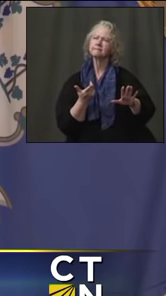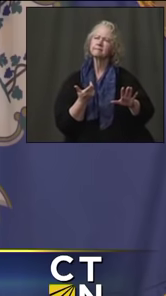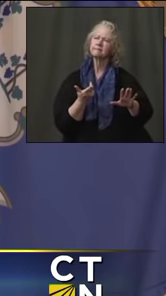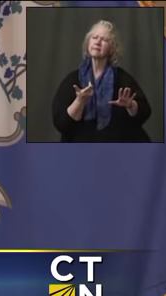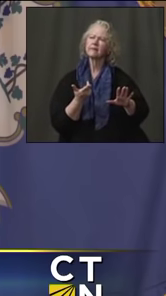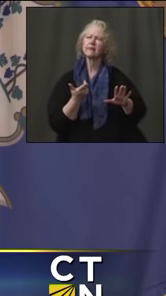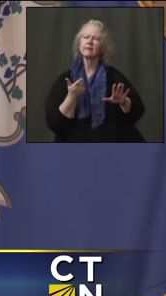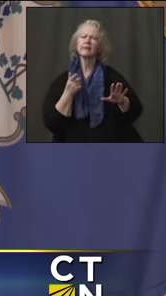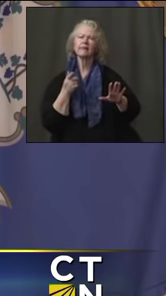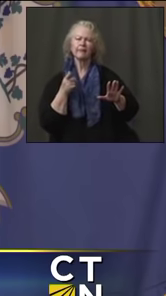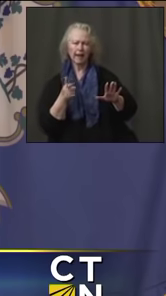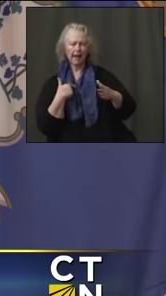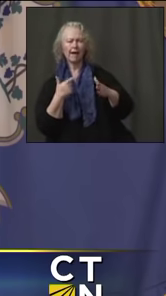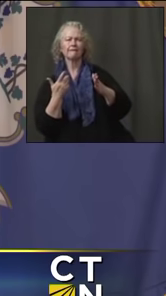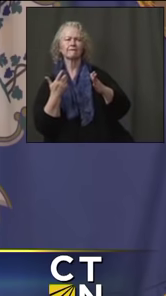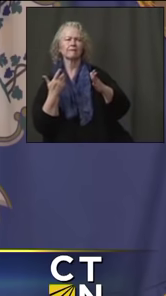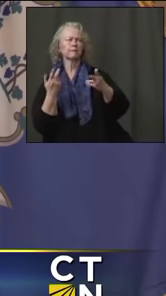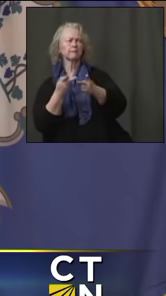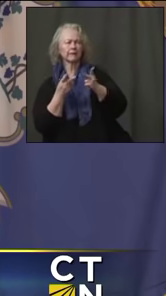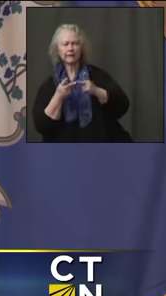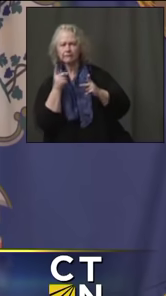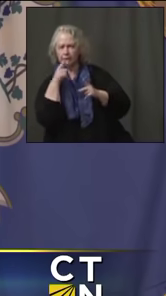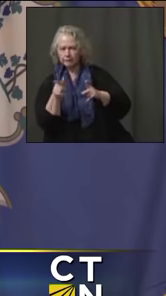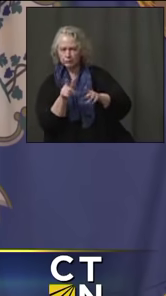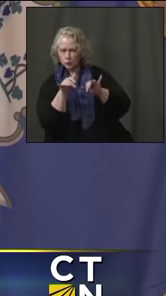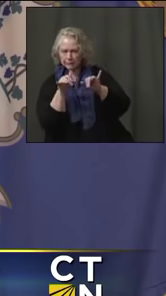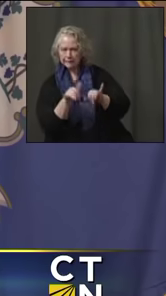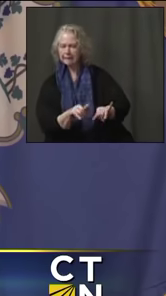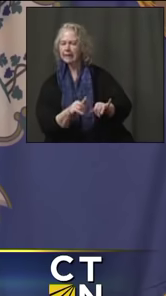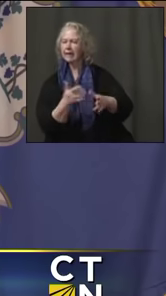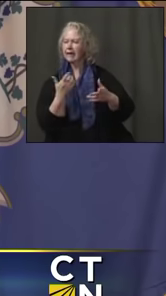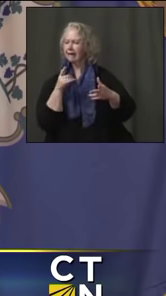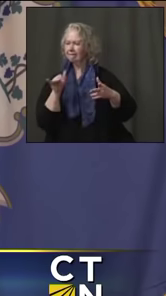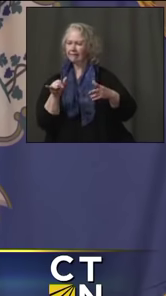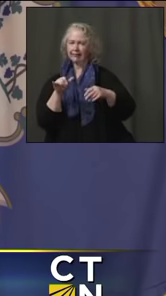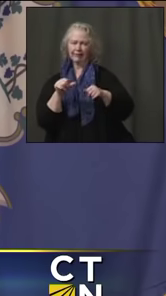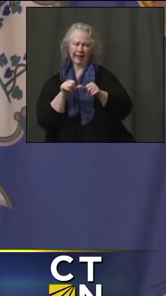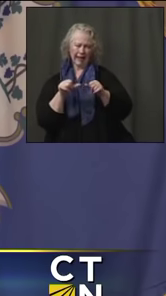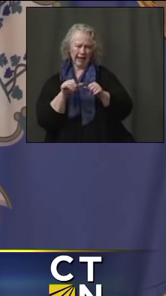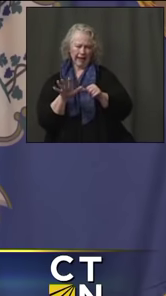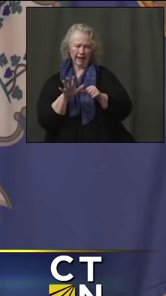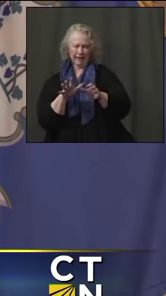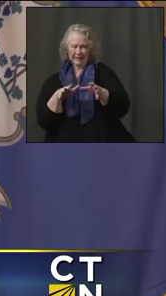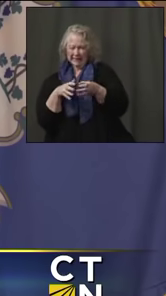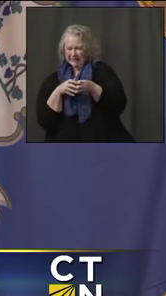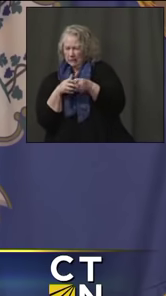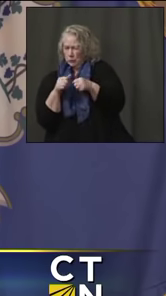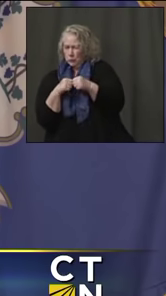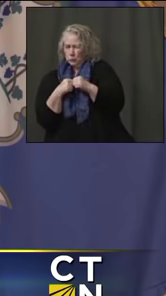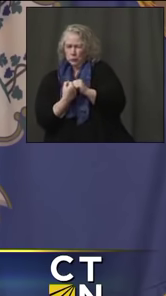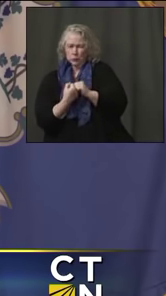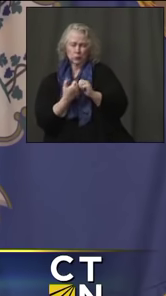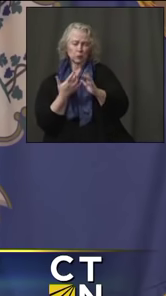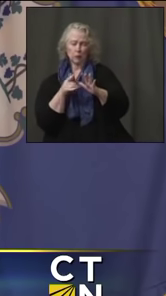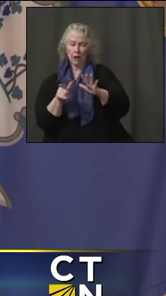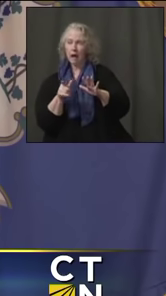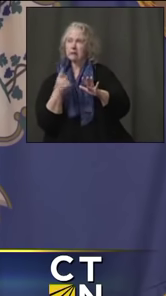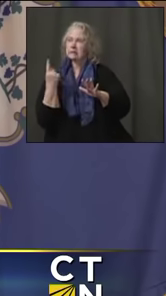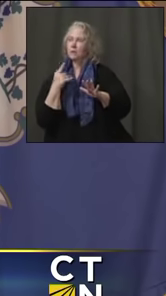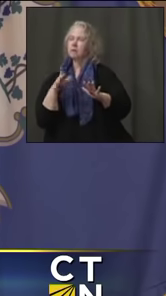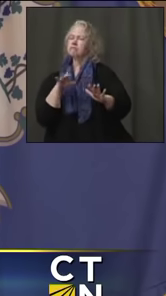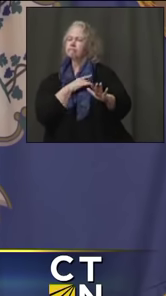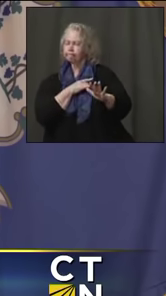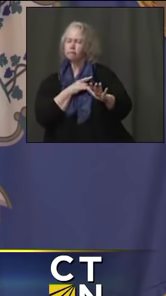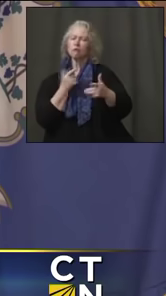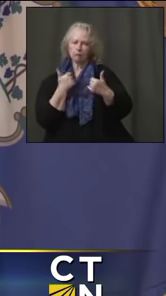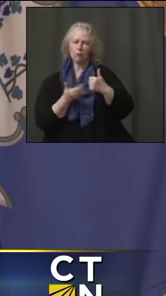that there's housing for them or a place for them to stay if they're in a congested area in home or whatever and they found to be infected. So we're